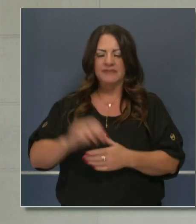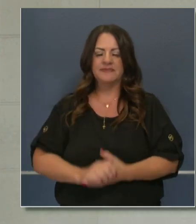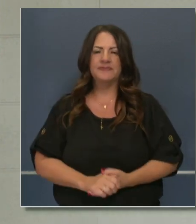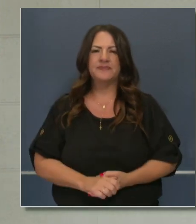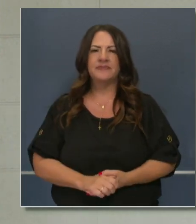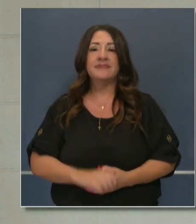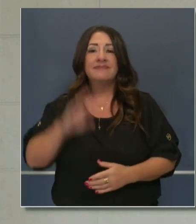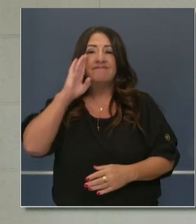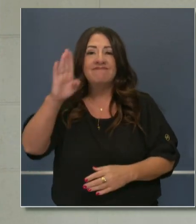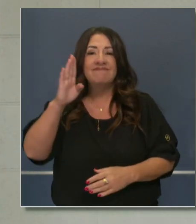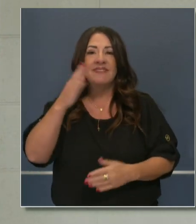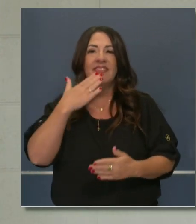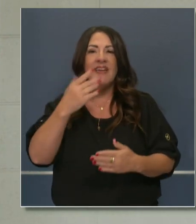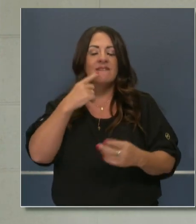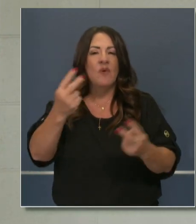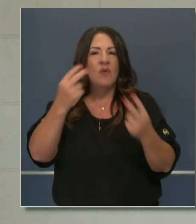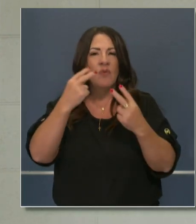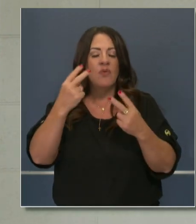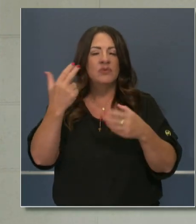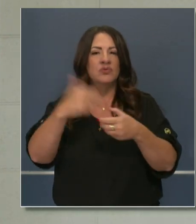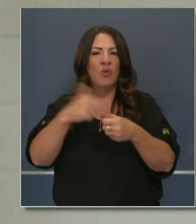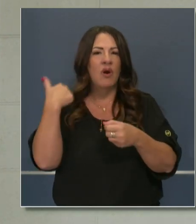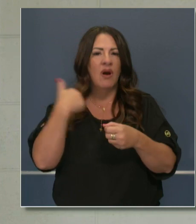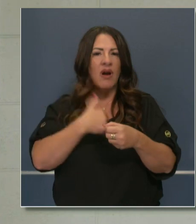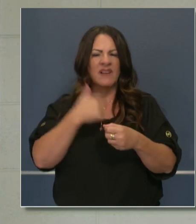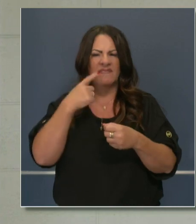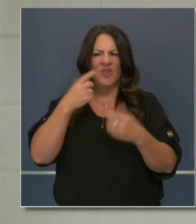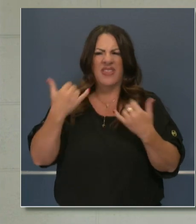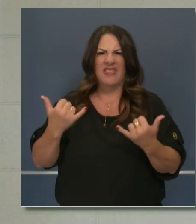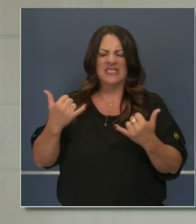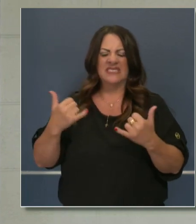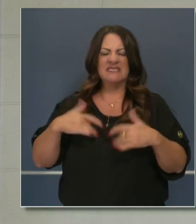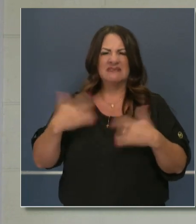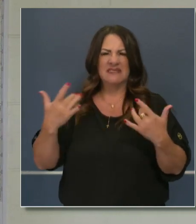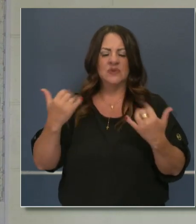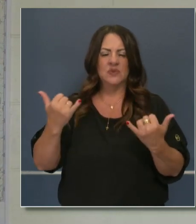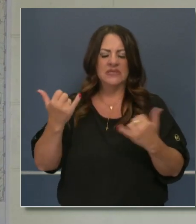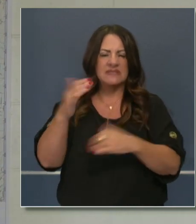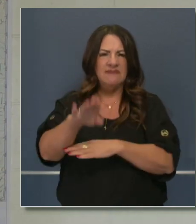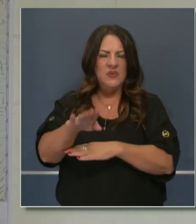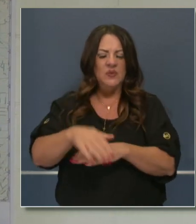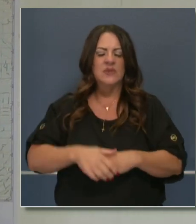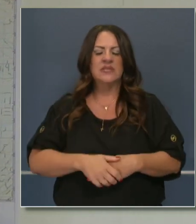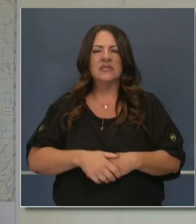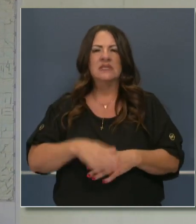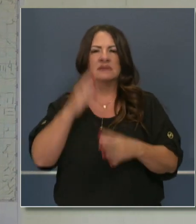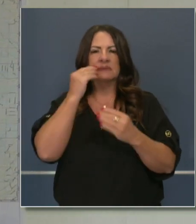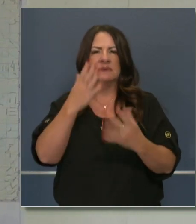And good afternoon for joining us for an update on the Zogg incident here on a Monday afternoon. As you heard